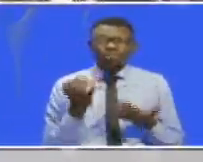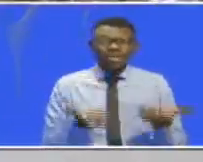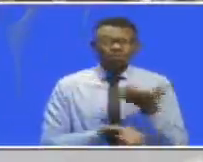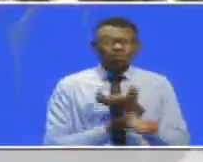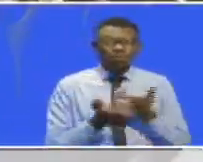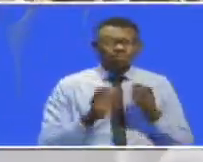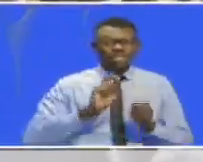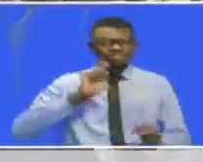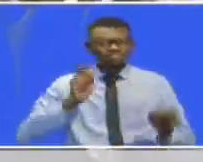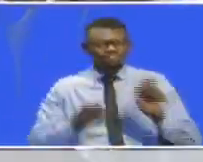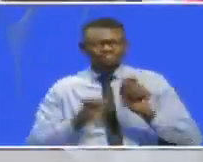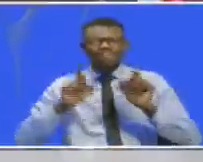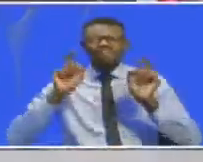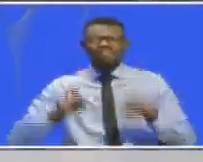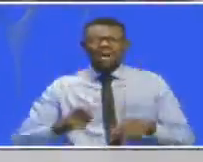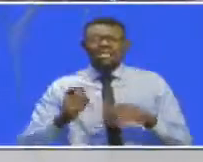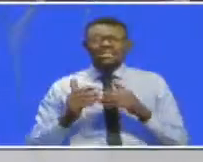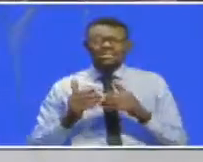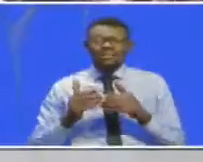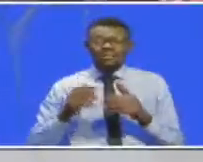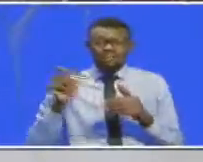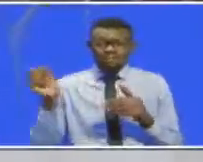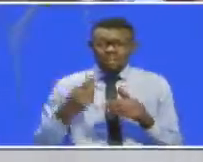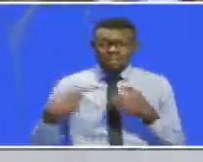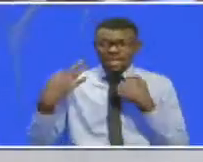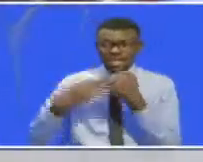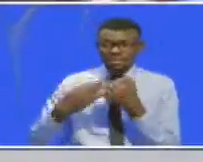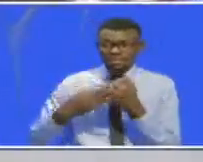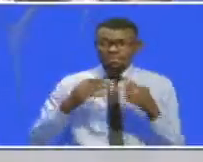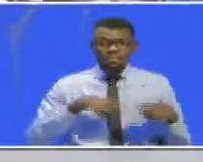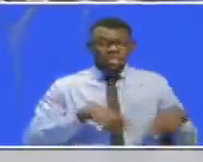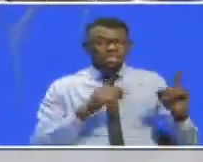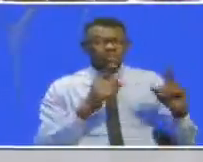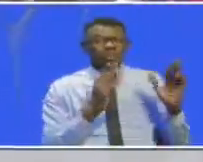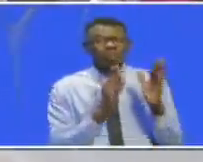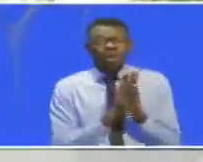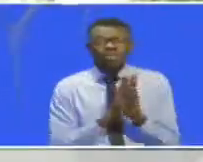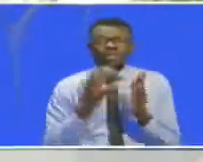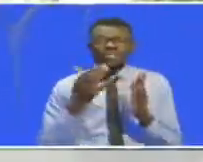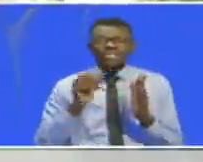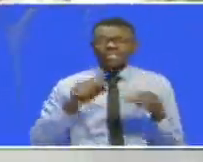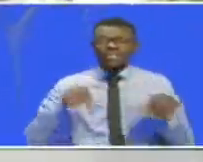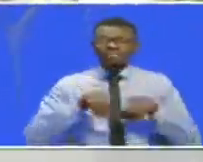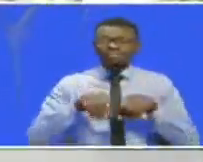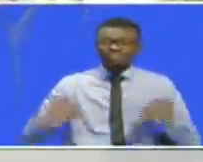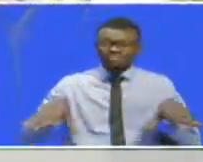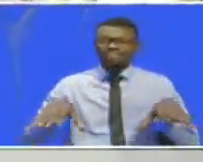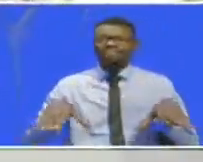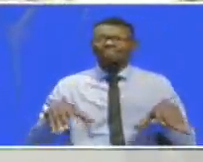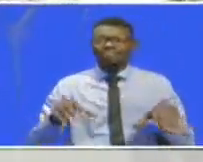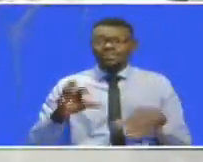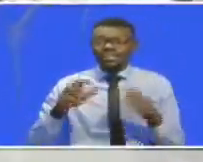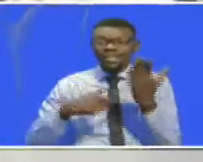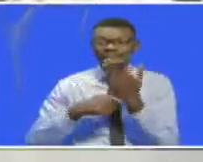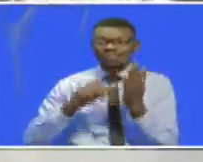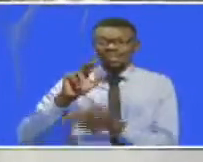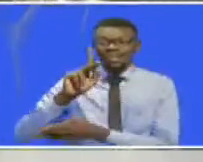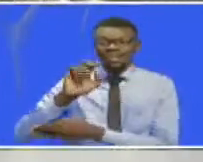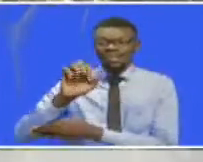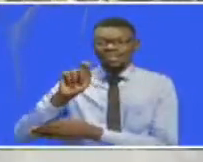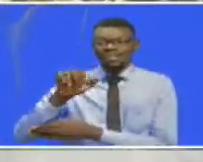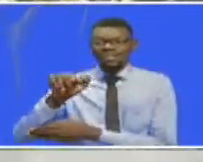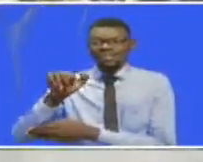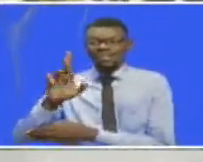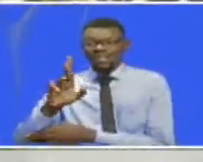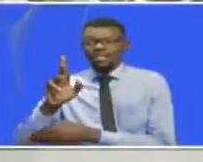takes office in August. Ruto was also joined by Cabinet Secretary for Devolution, Charles Keter, who also announced that he was a member of the